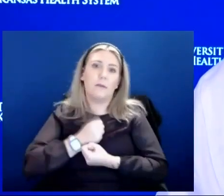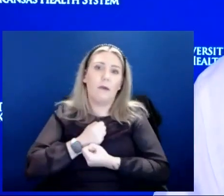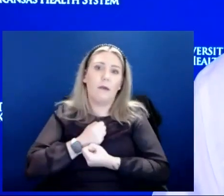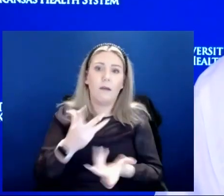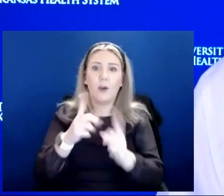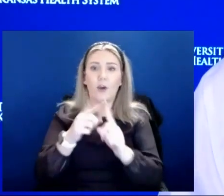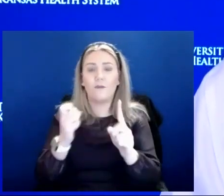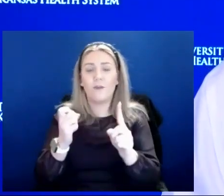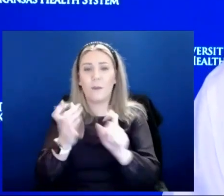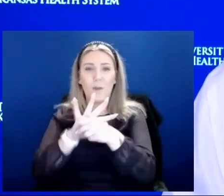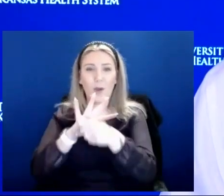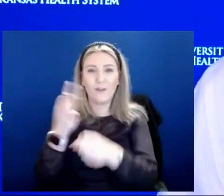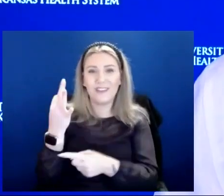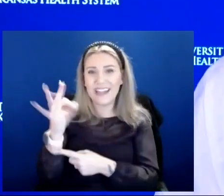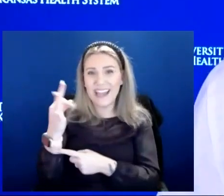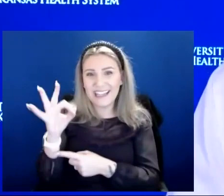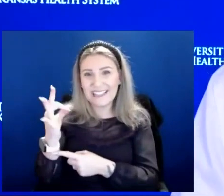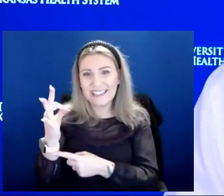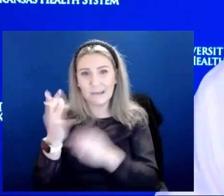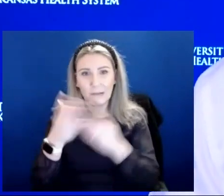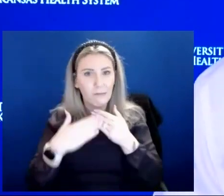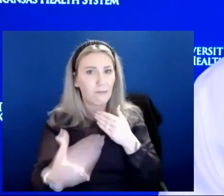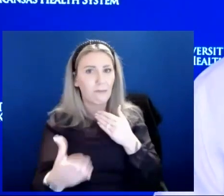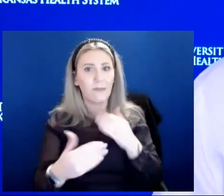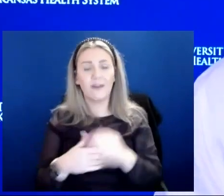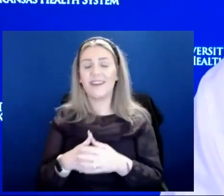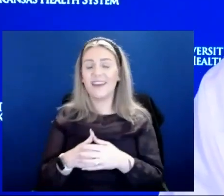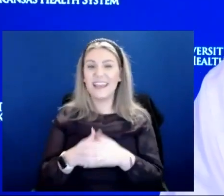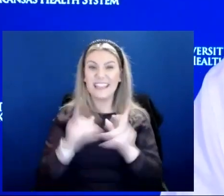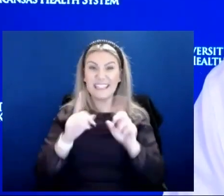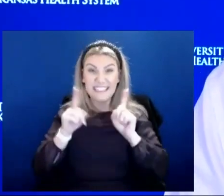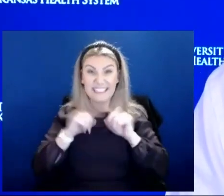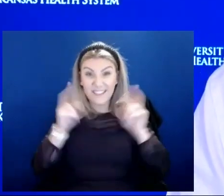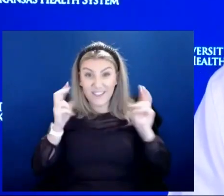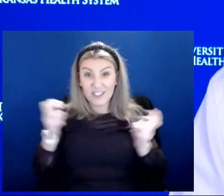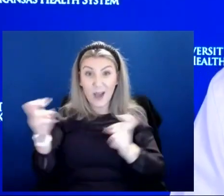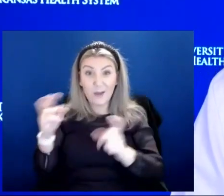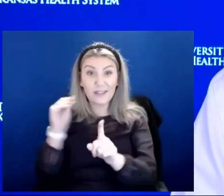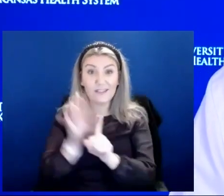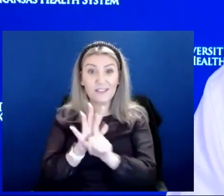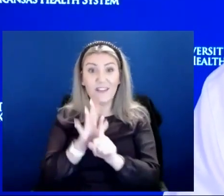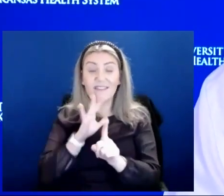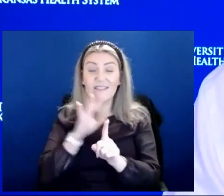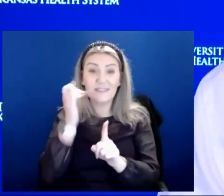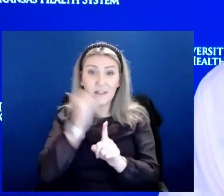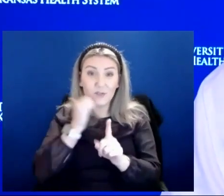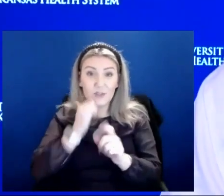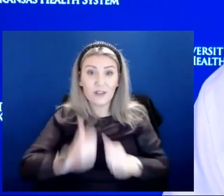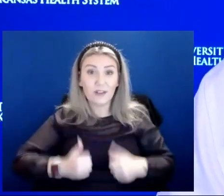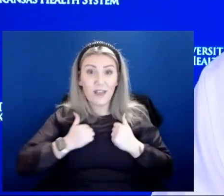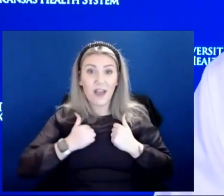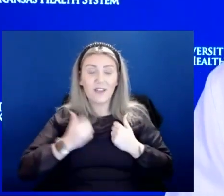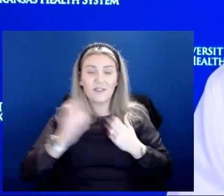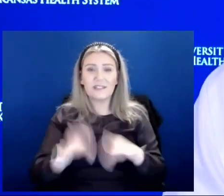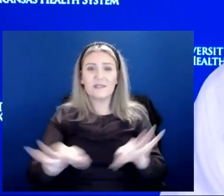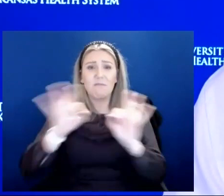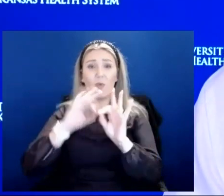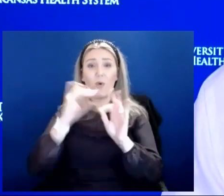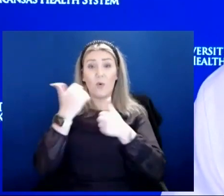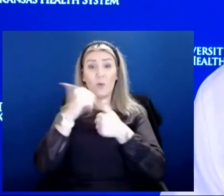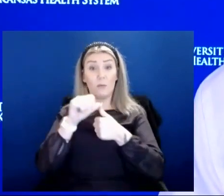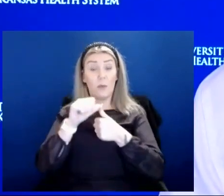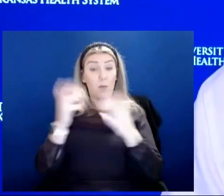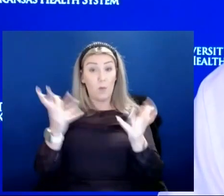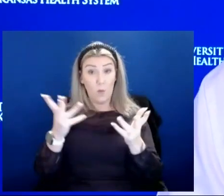on onto different topics that affect us in our daily lives. It's important to remember, though, we know